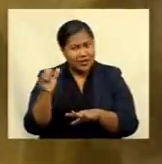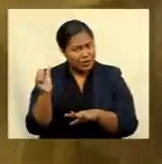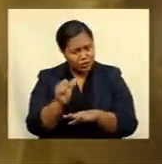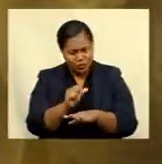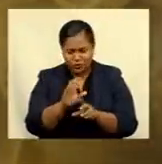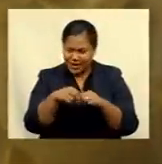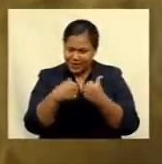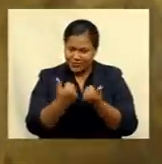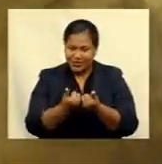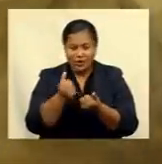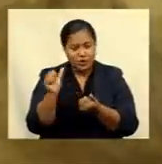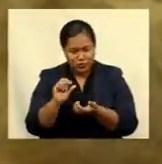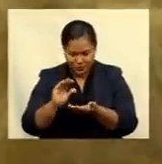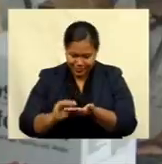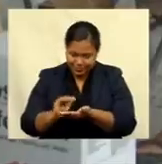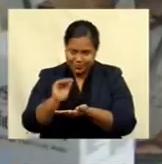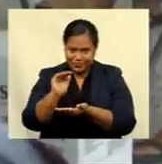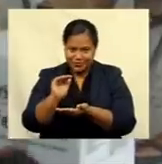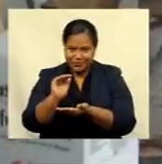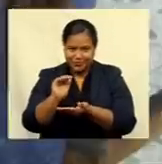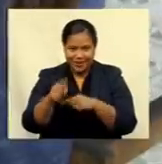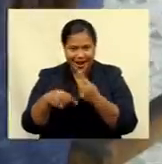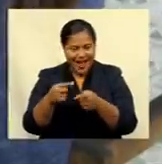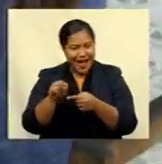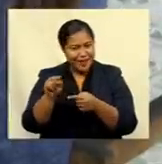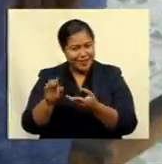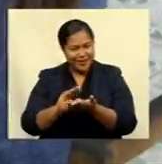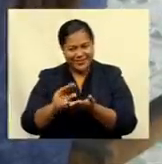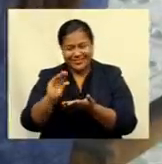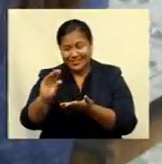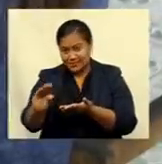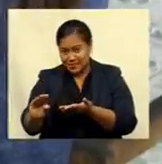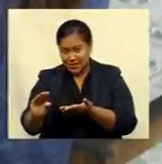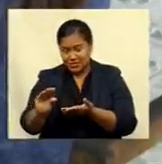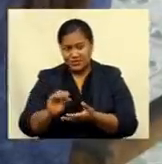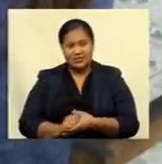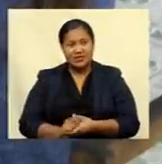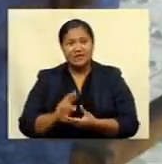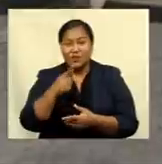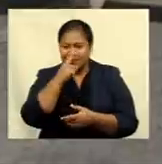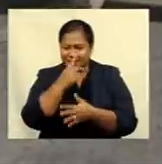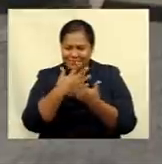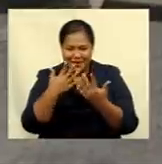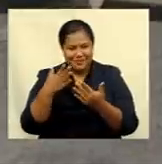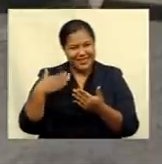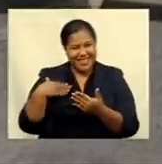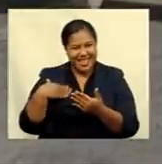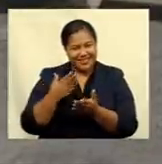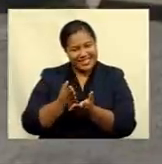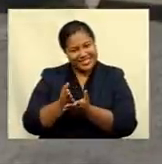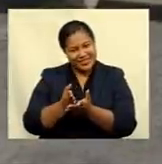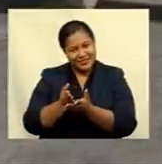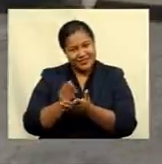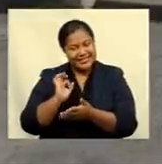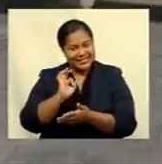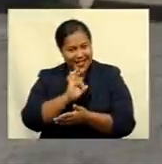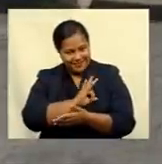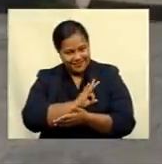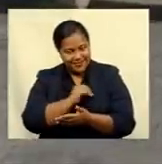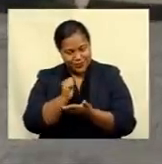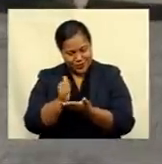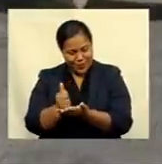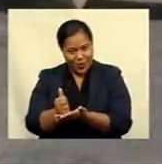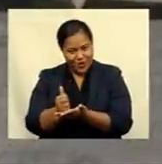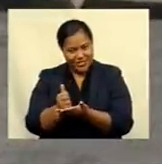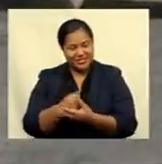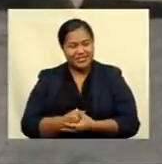this increase to personal emoluments to the public health services staff. so that